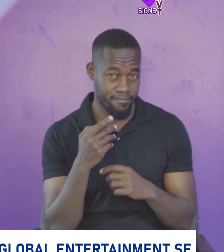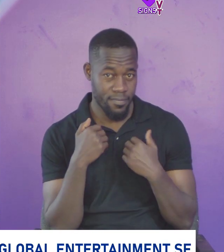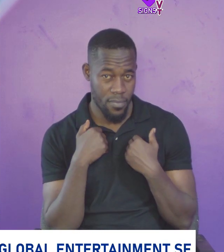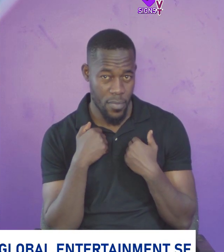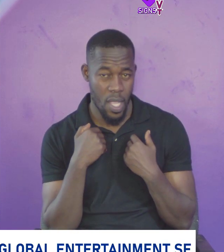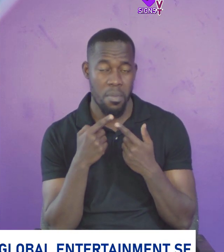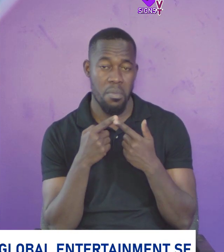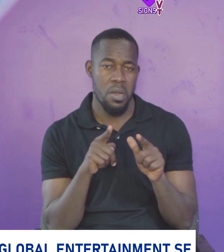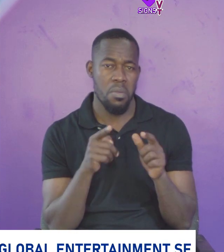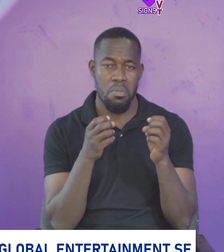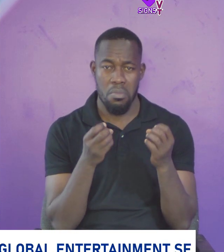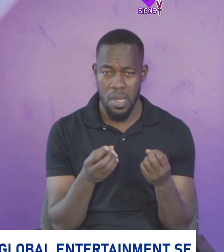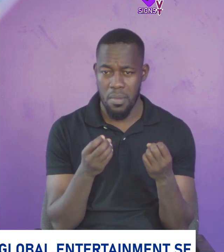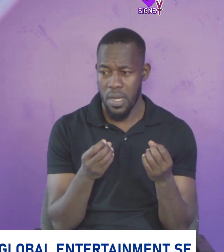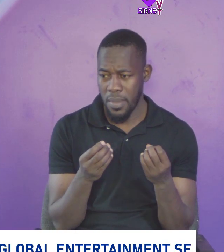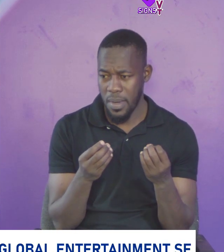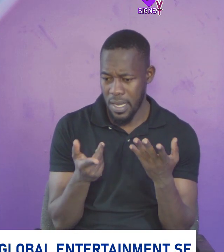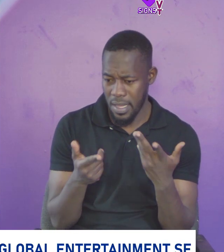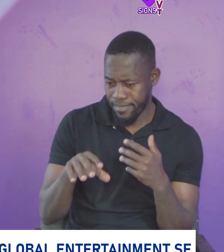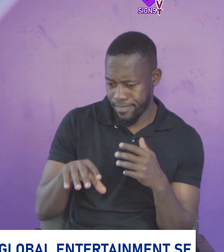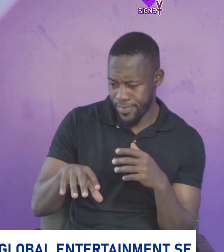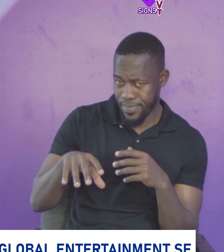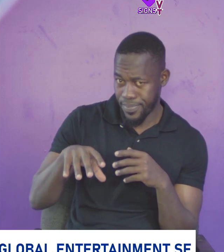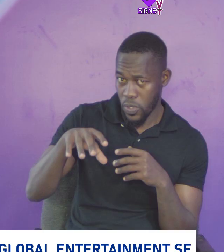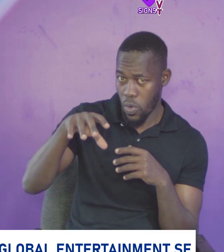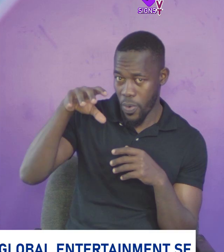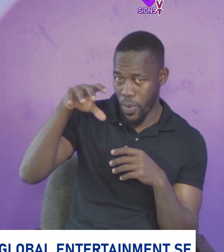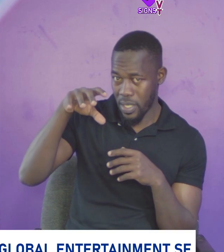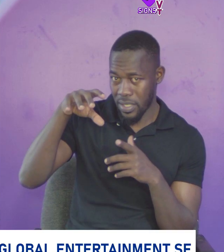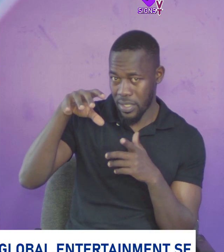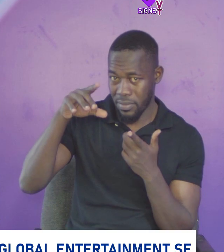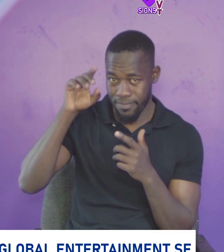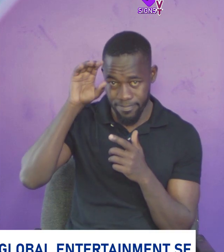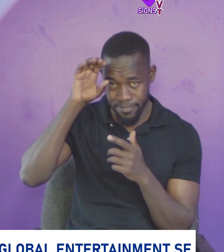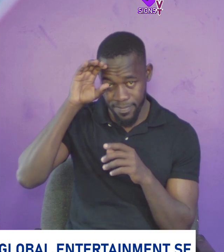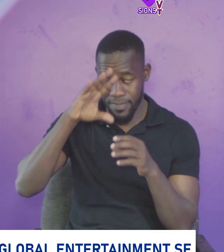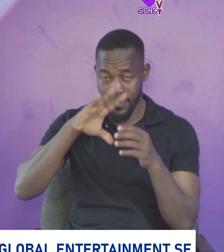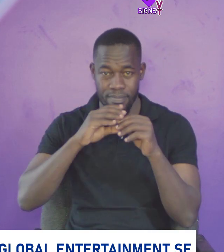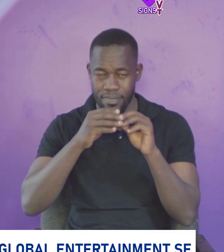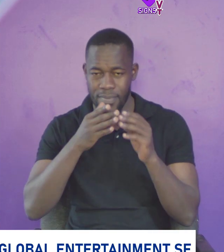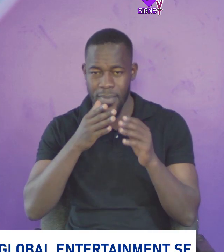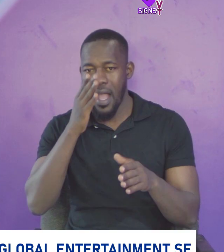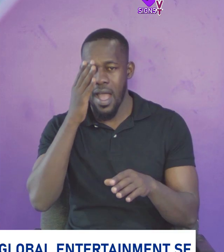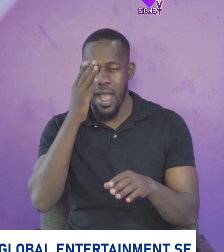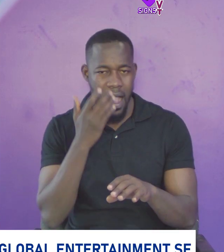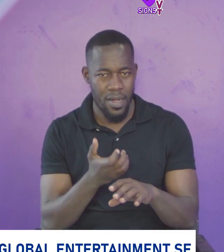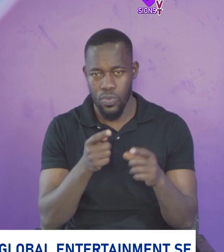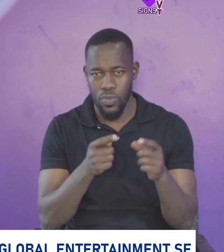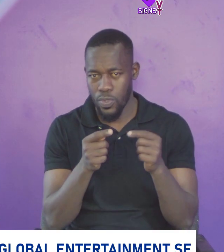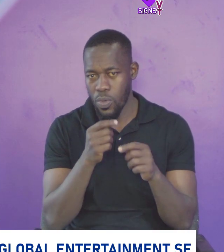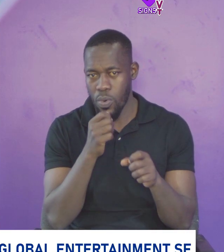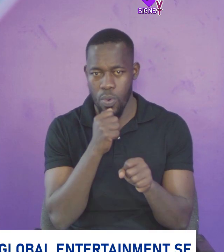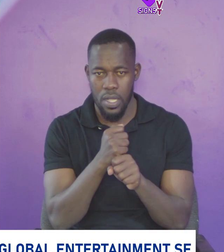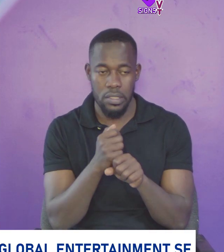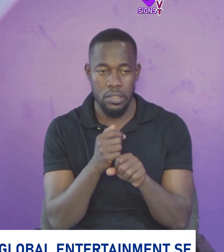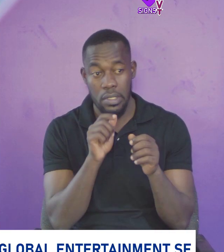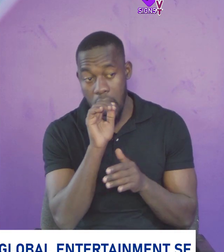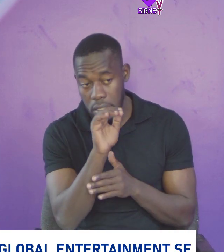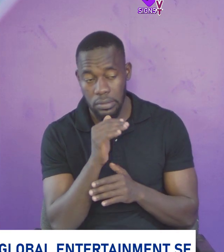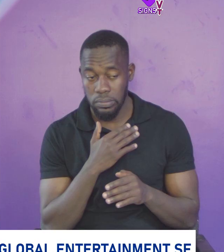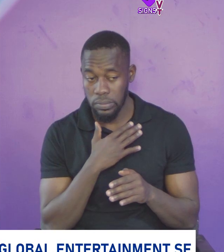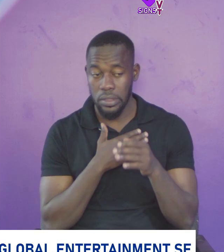upcoming creators struggle to monetize their work. Stakeholders called for stronger support systems,